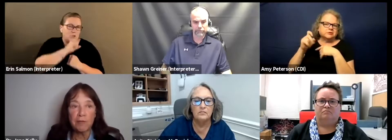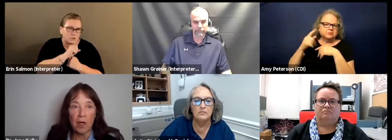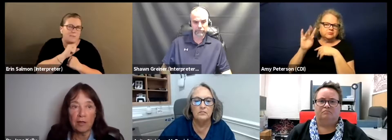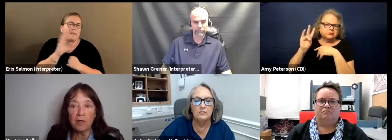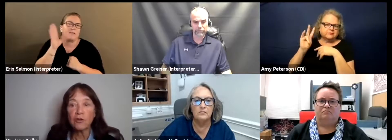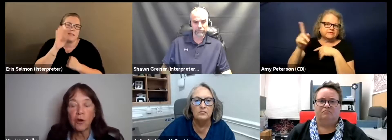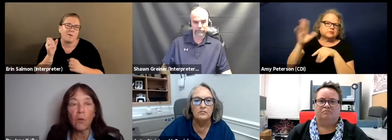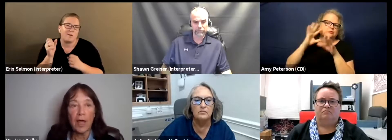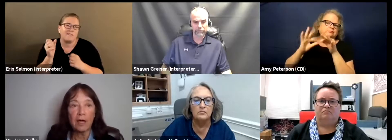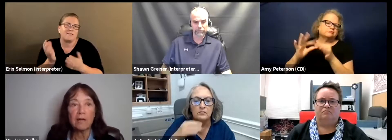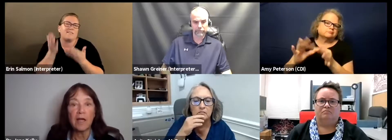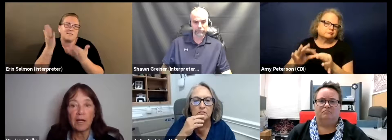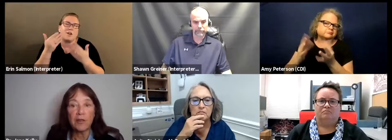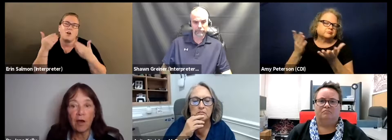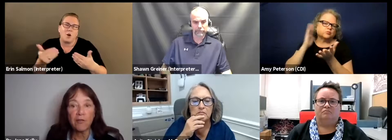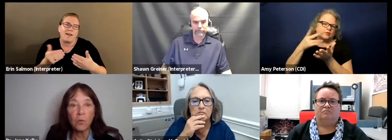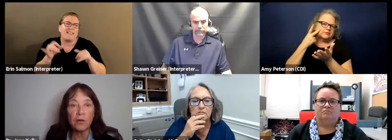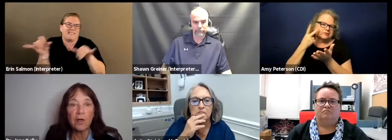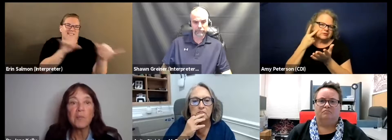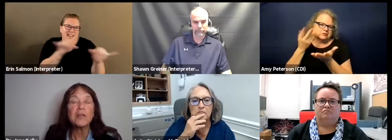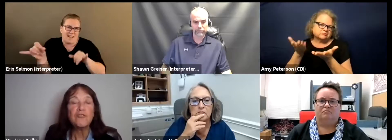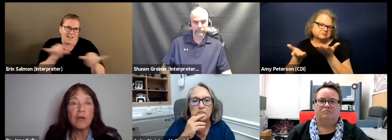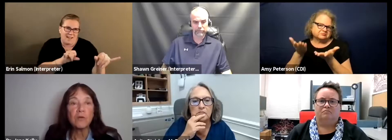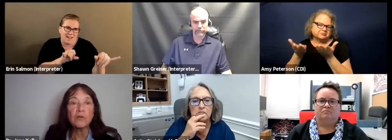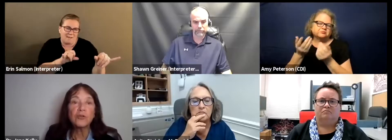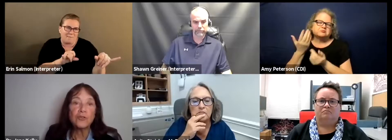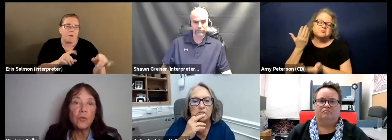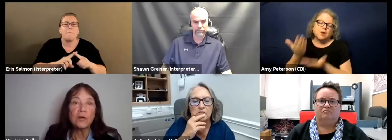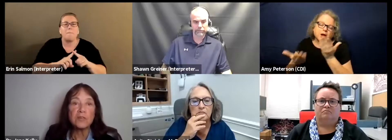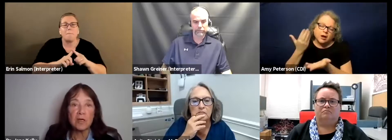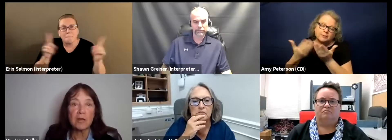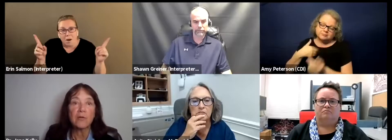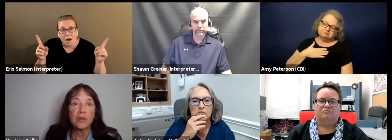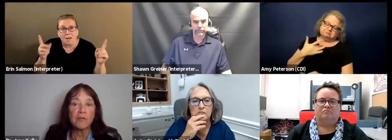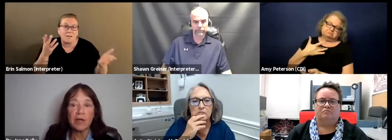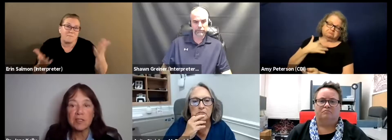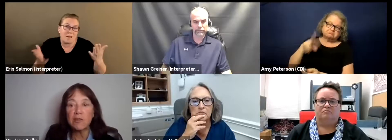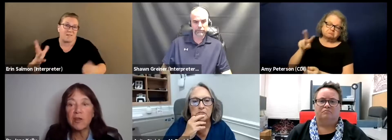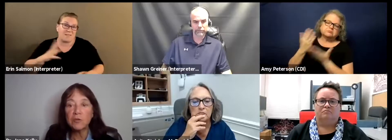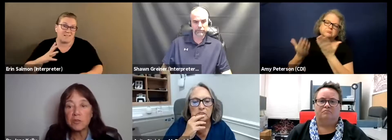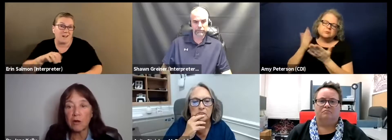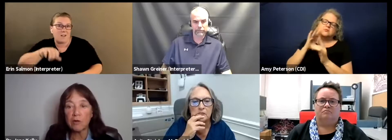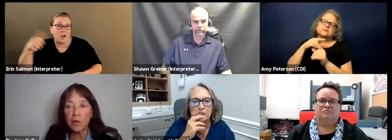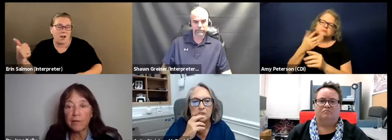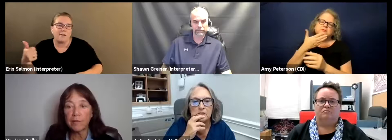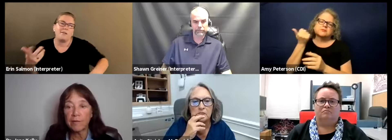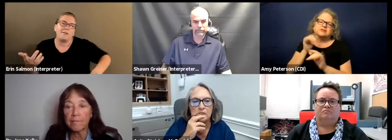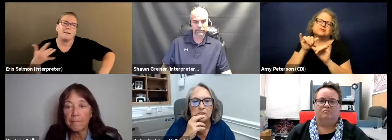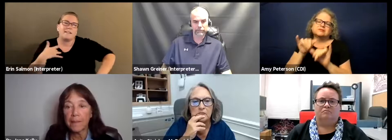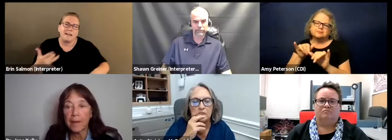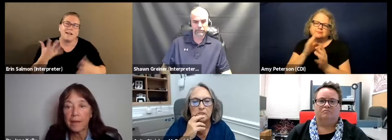be fine to go ahead and get the other one. But in general, you do want to stick with the vaccine that you started with.